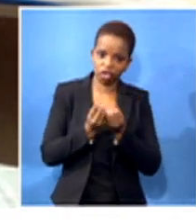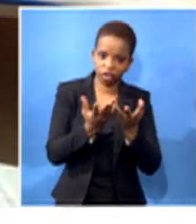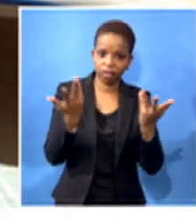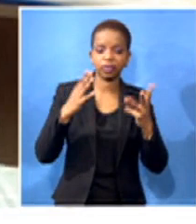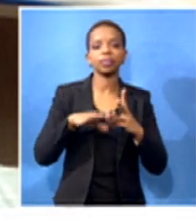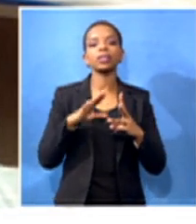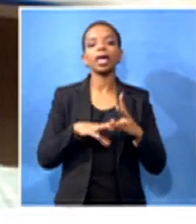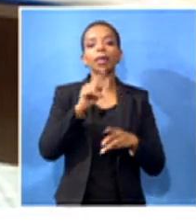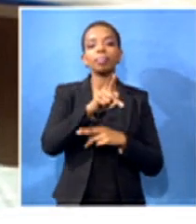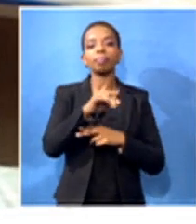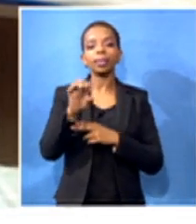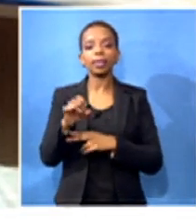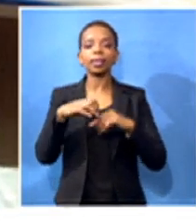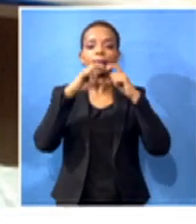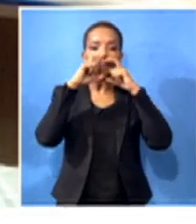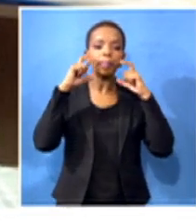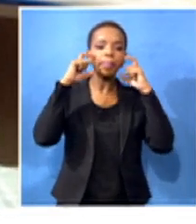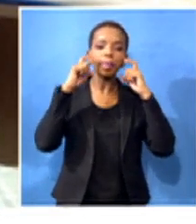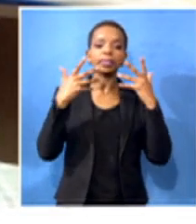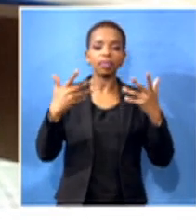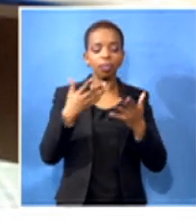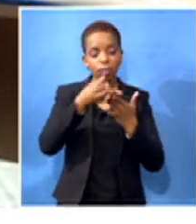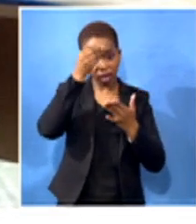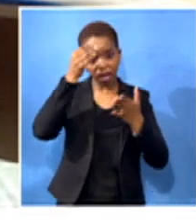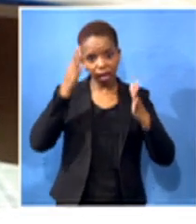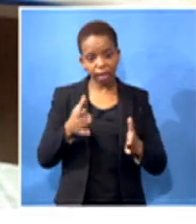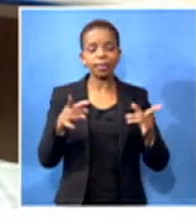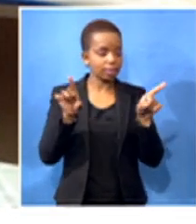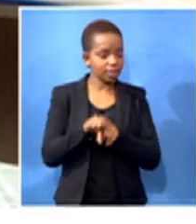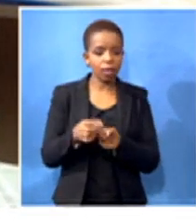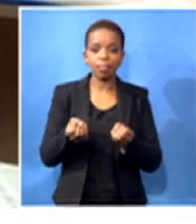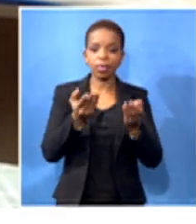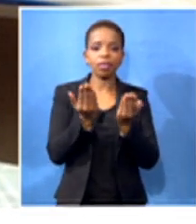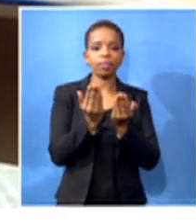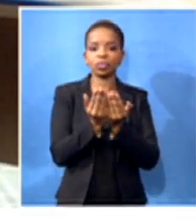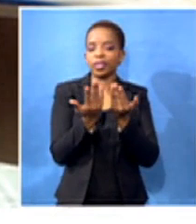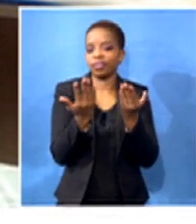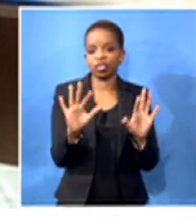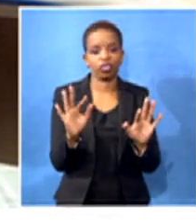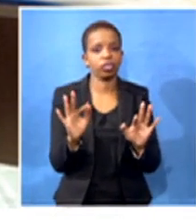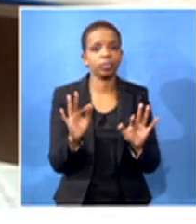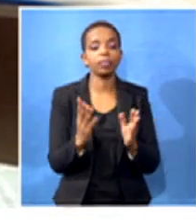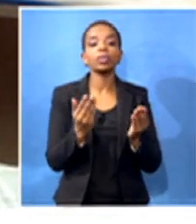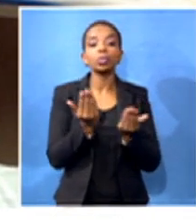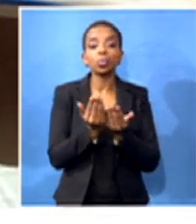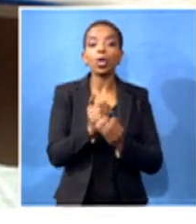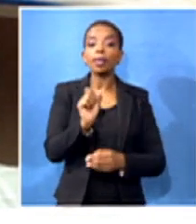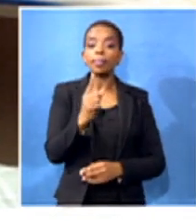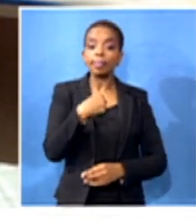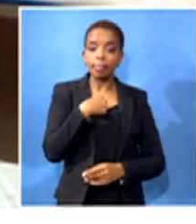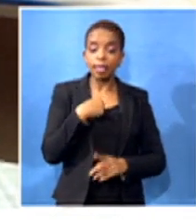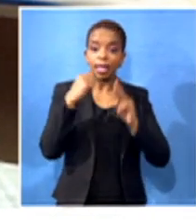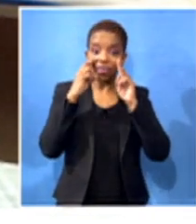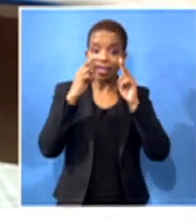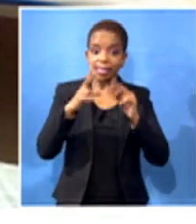PPEs, the mask for learners, and that has actually been sent to the school. So in terms of the school, the one that I visited around Mpumalanga